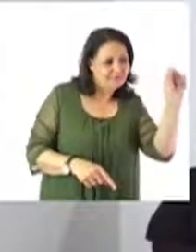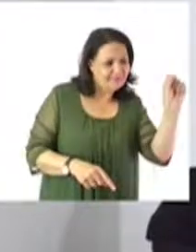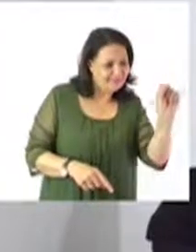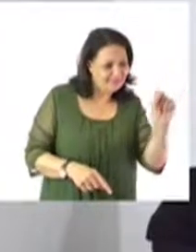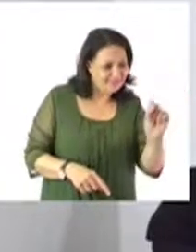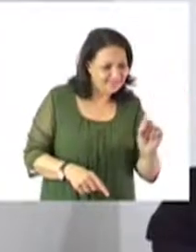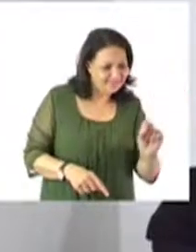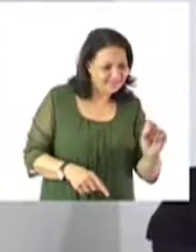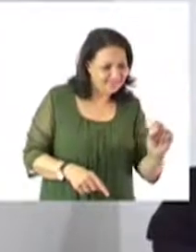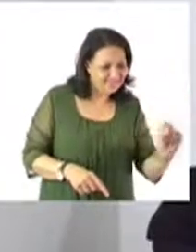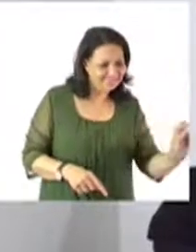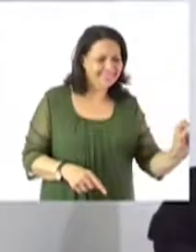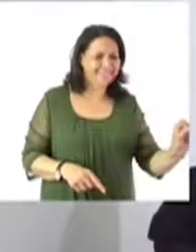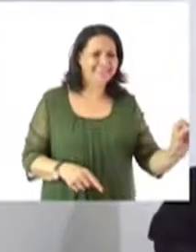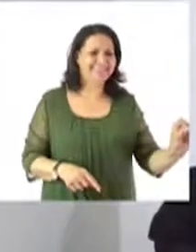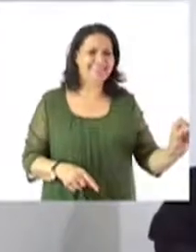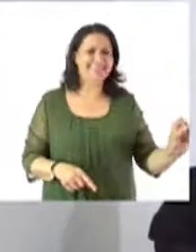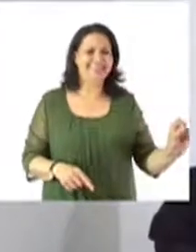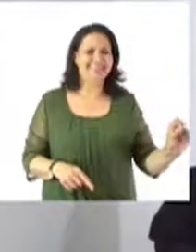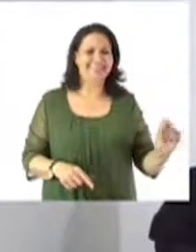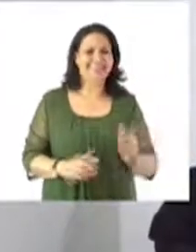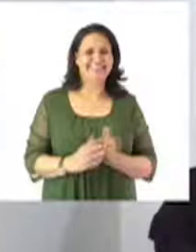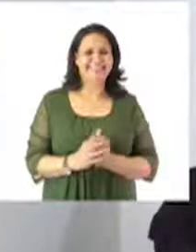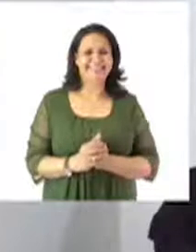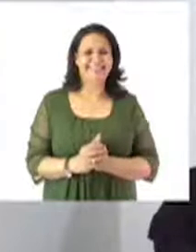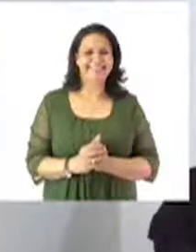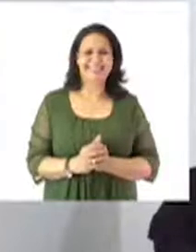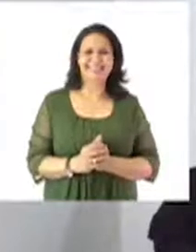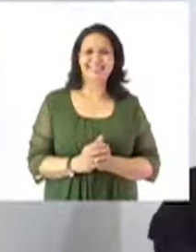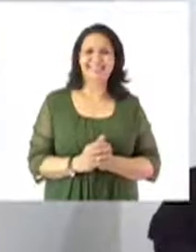Yes, I'm sure you have written it all correctly.